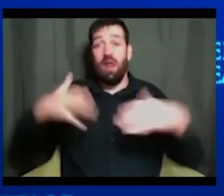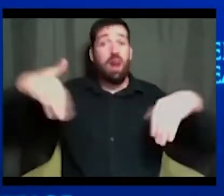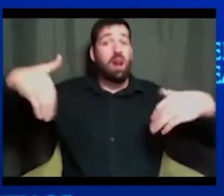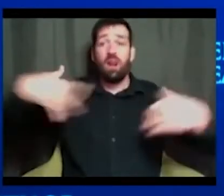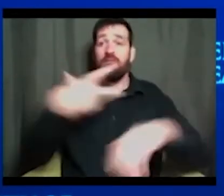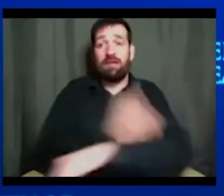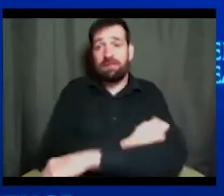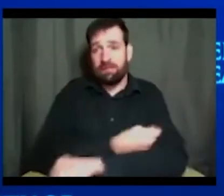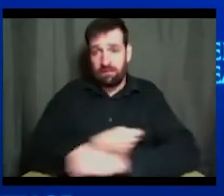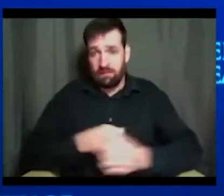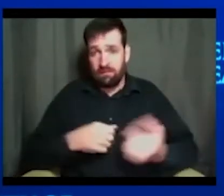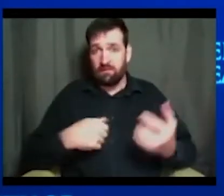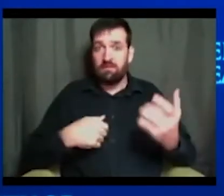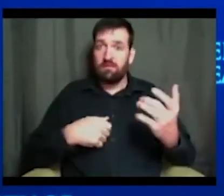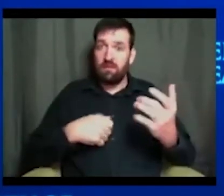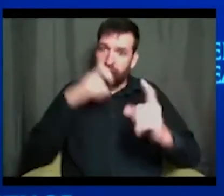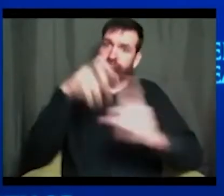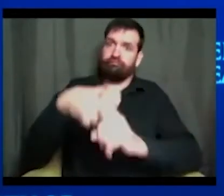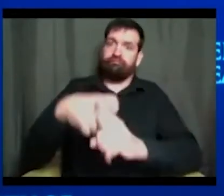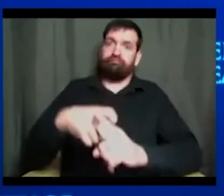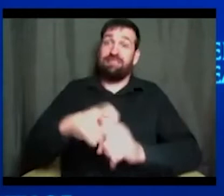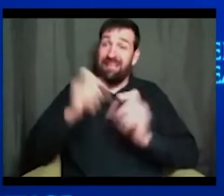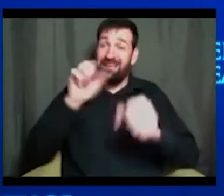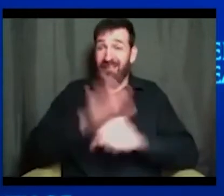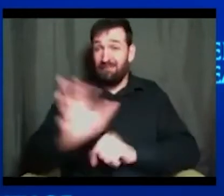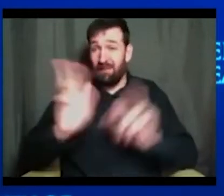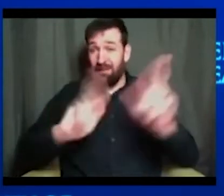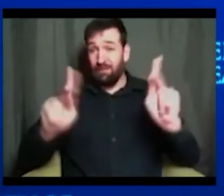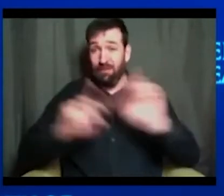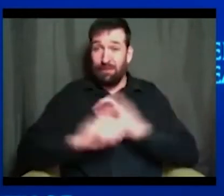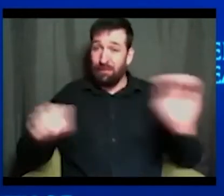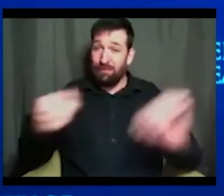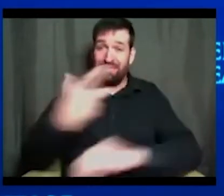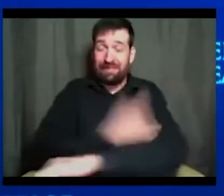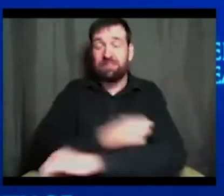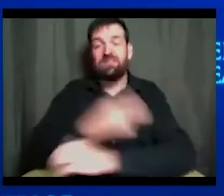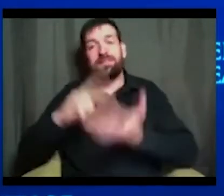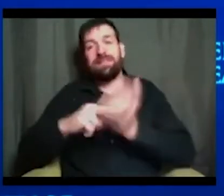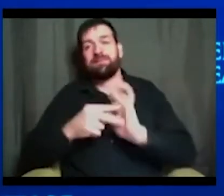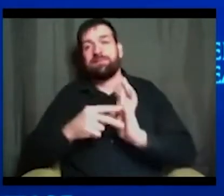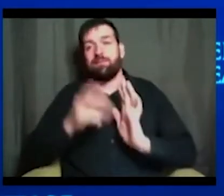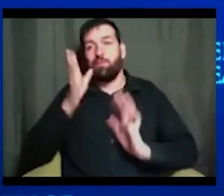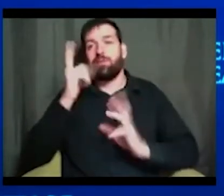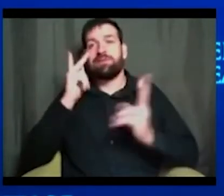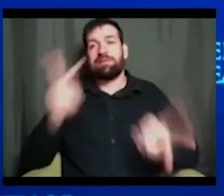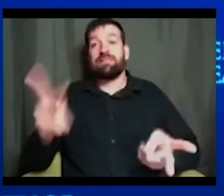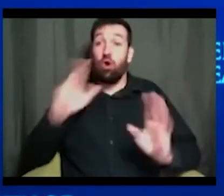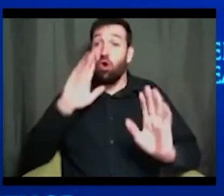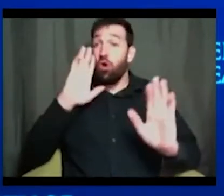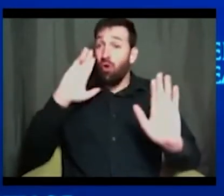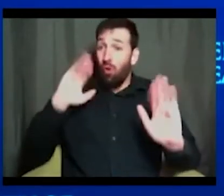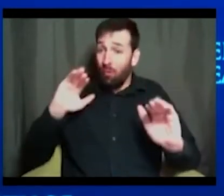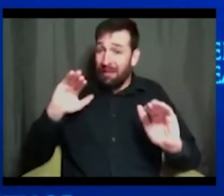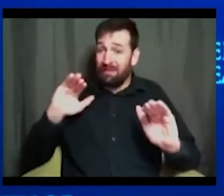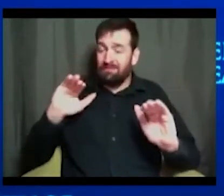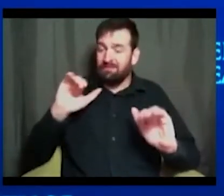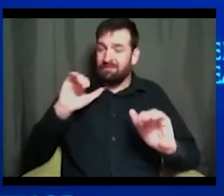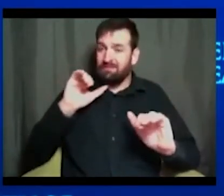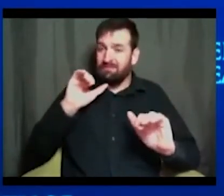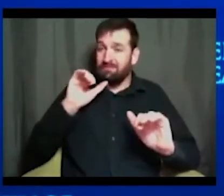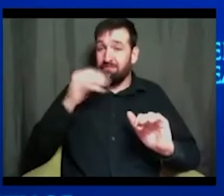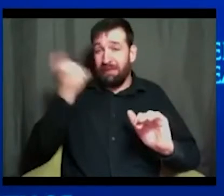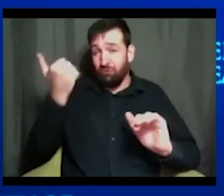it finds them. And there's enough of them out there that we're going to see numbers. I think we're all hopeful it's not as bad as last winter, but it's a different variant this